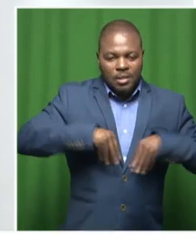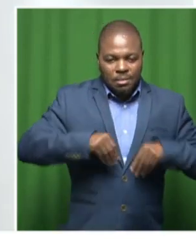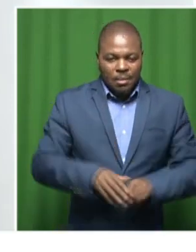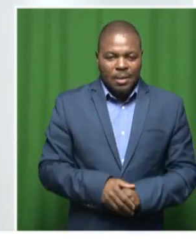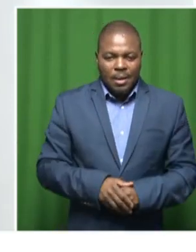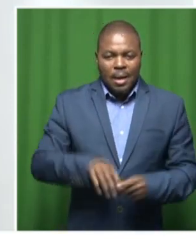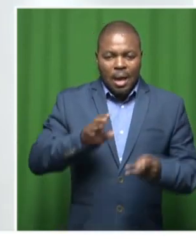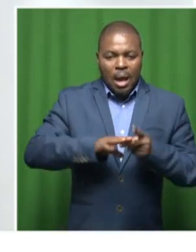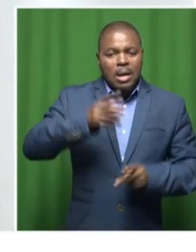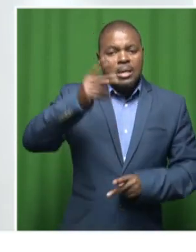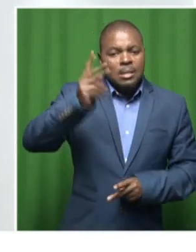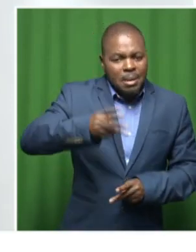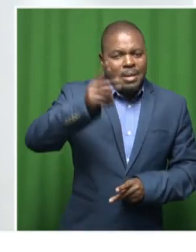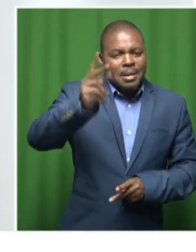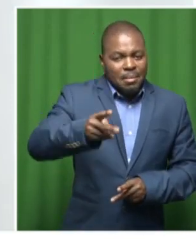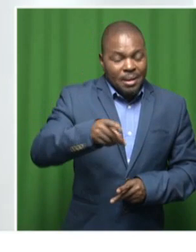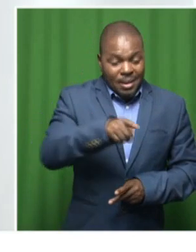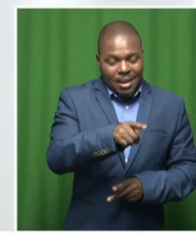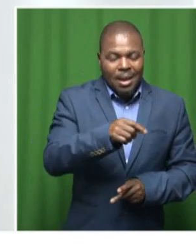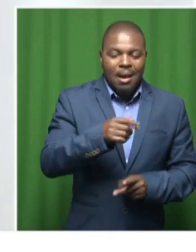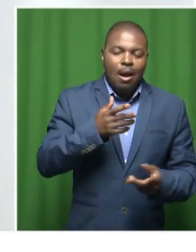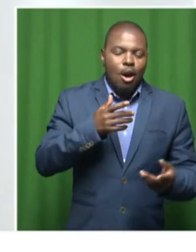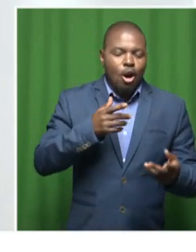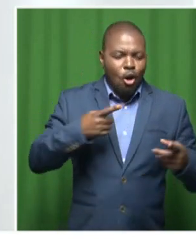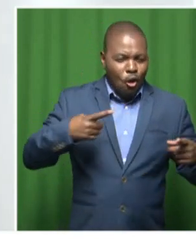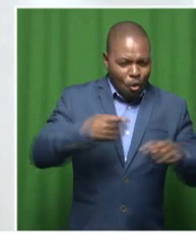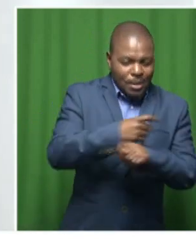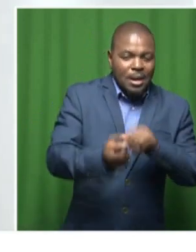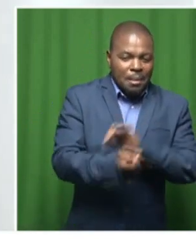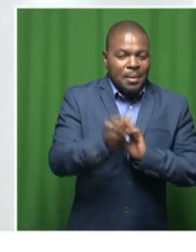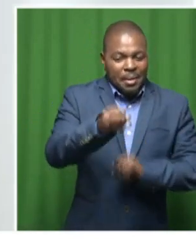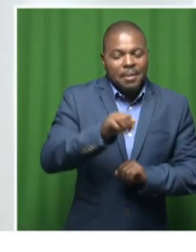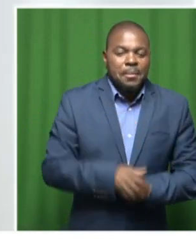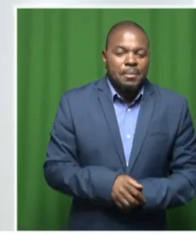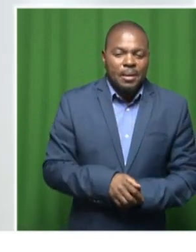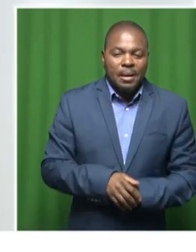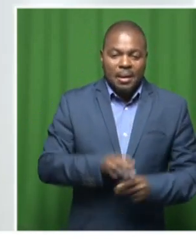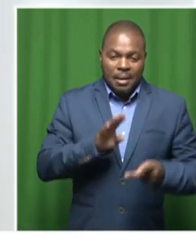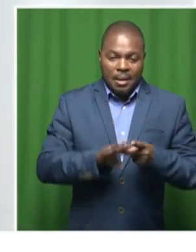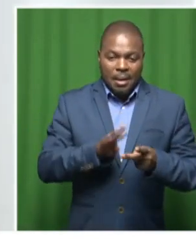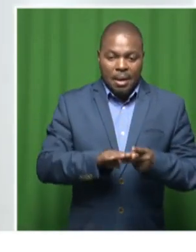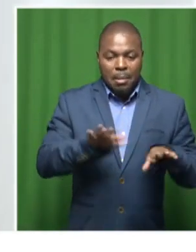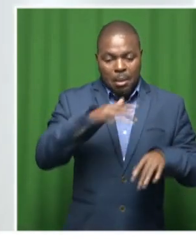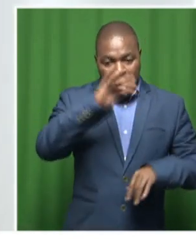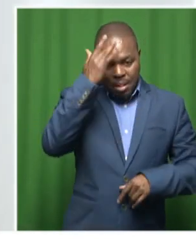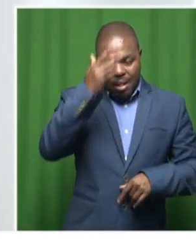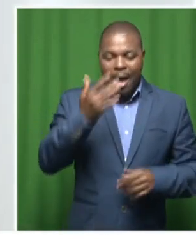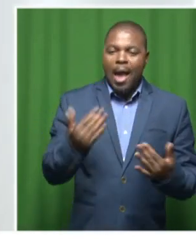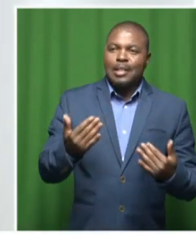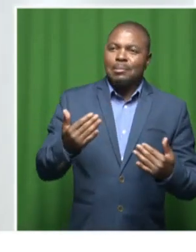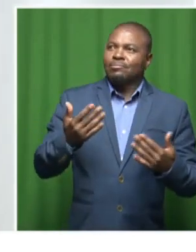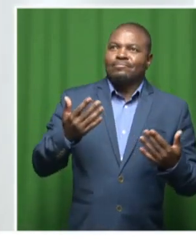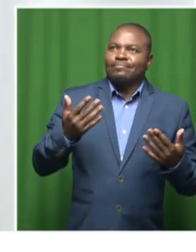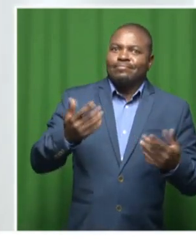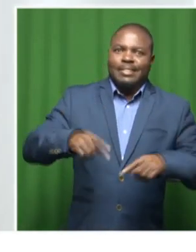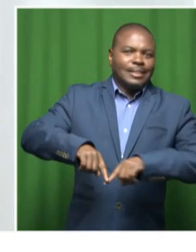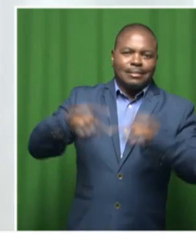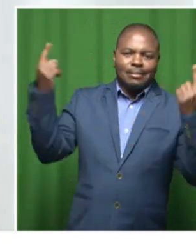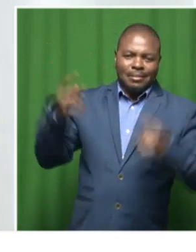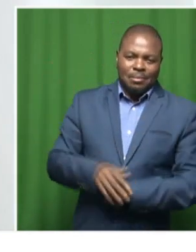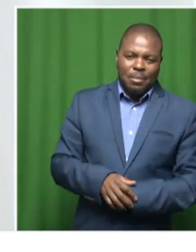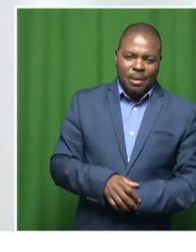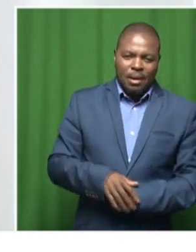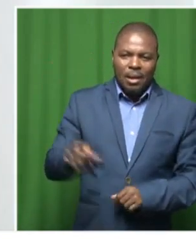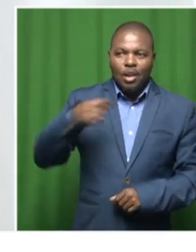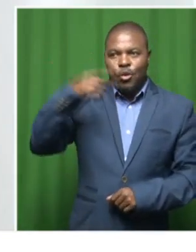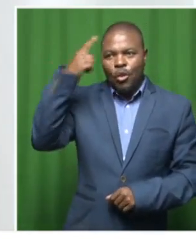repeat procedures, complications is one of the reasons we see a lot of that in. And the other one is patients that have unrealistic expectations, right? If you think a